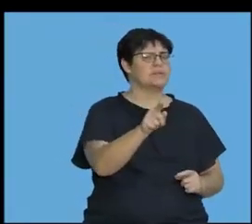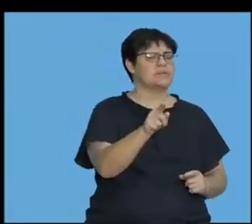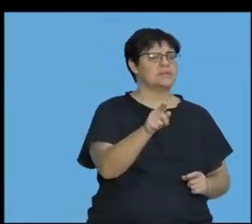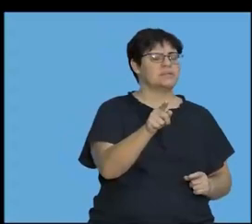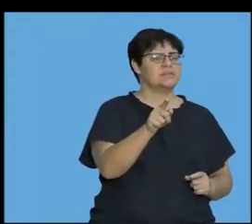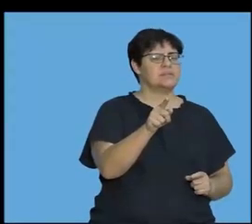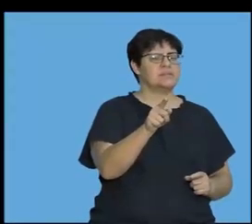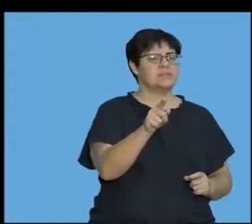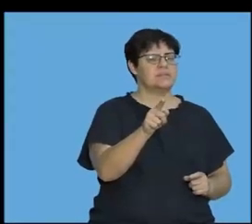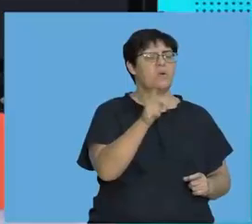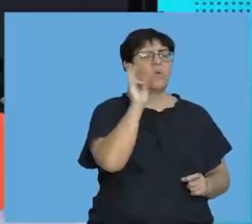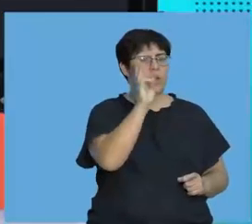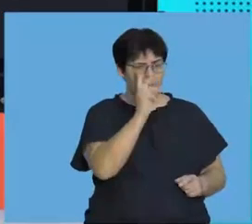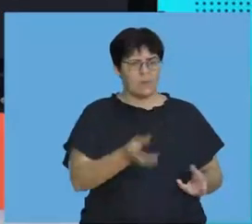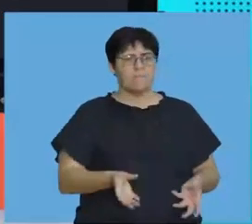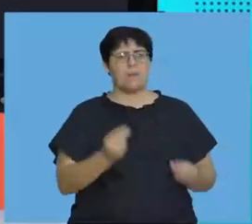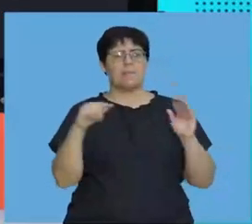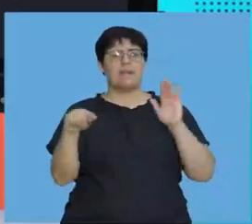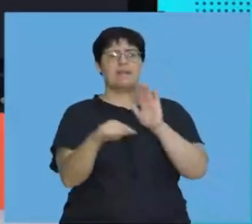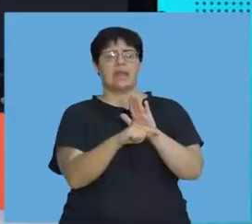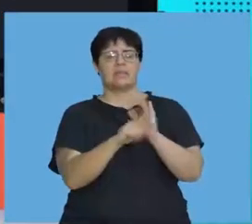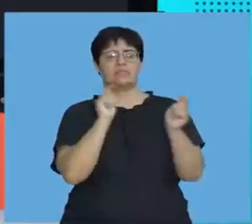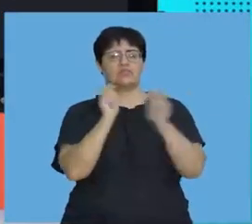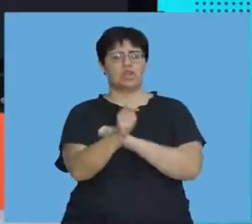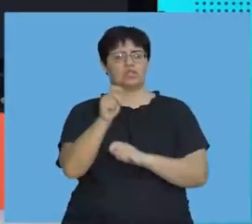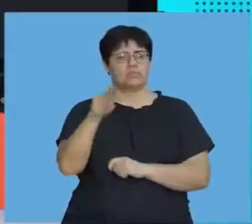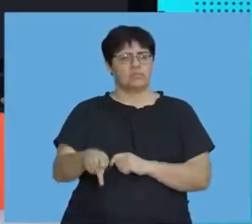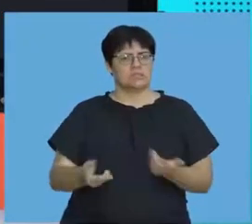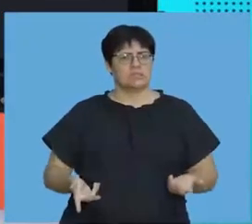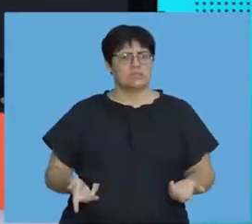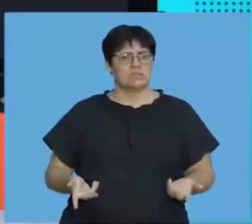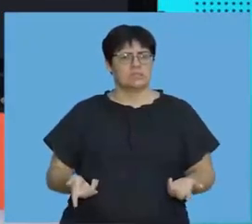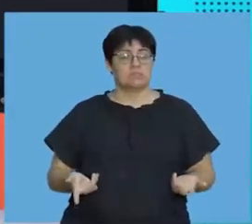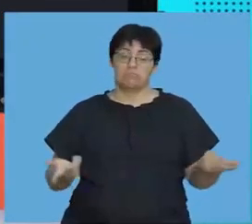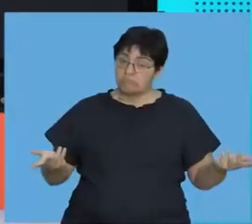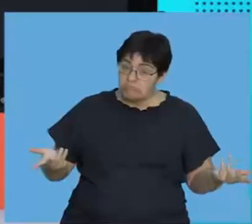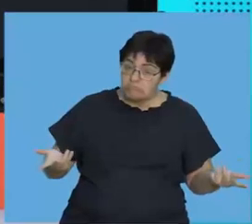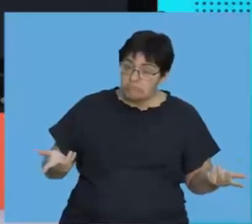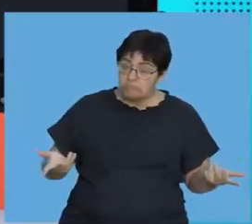on, wait. We're going to get a negative change in momentum.